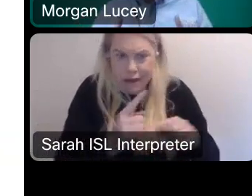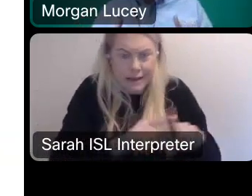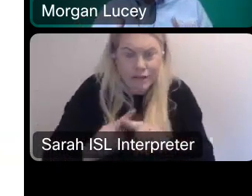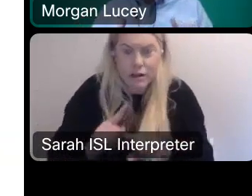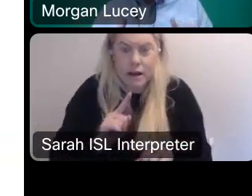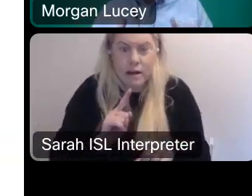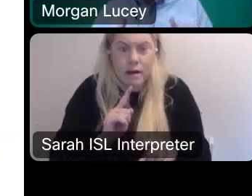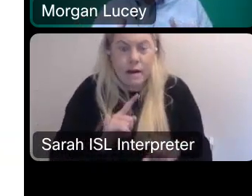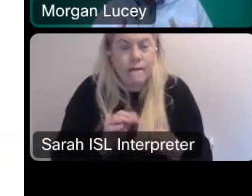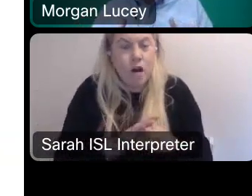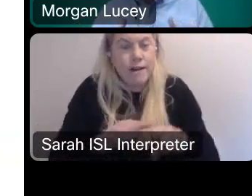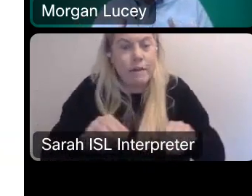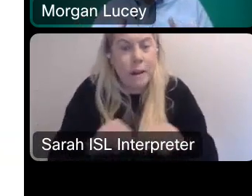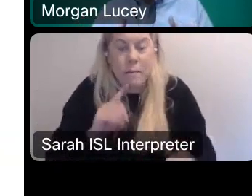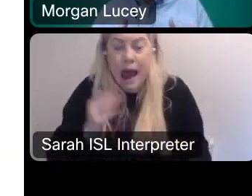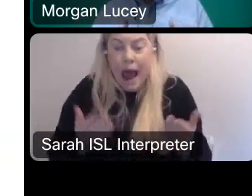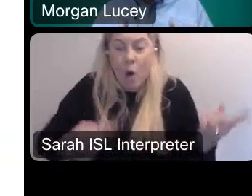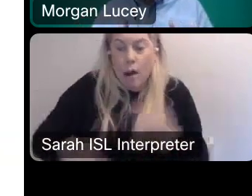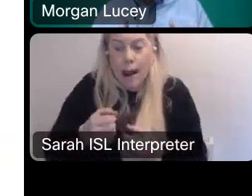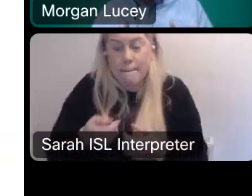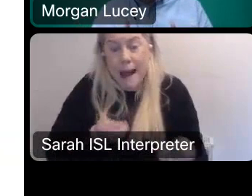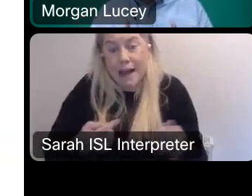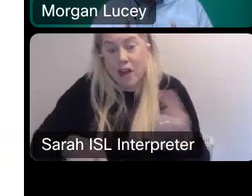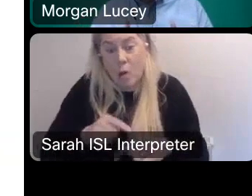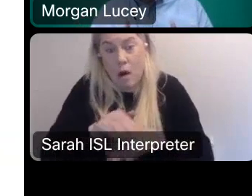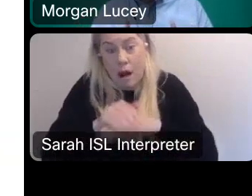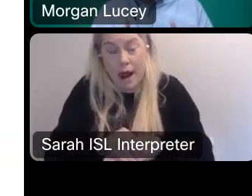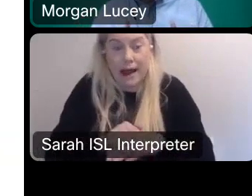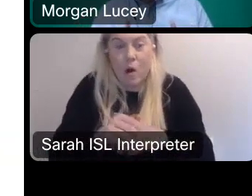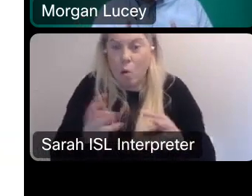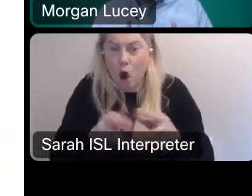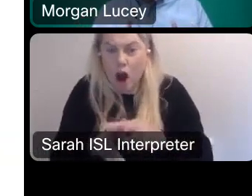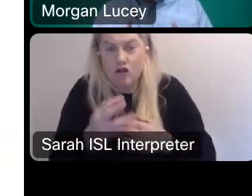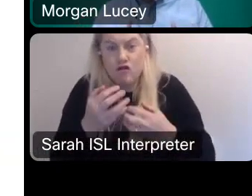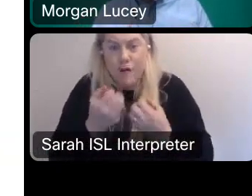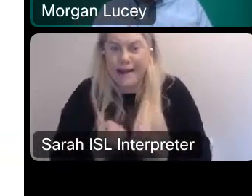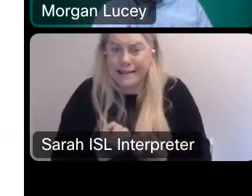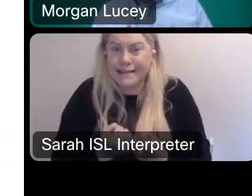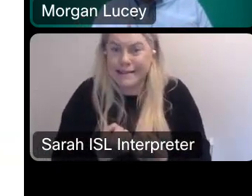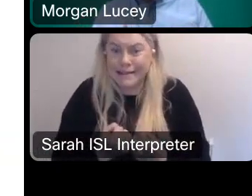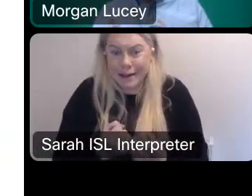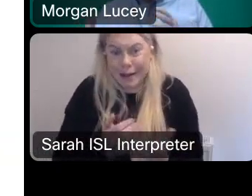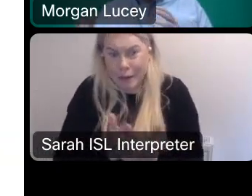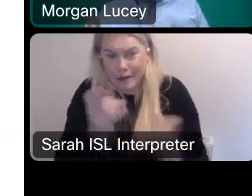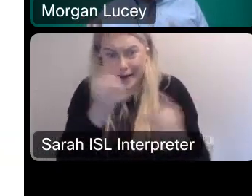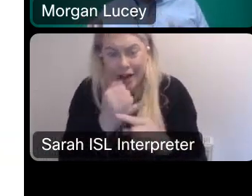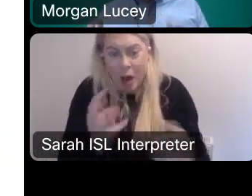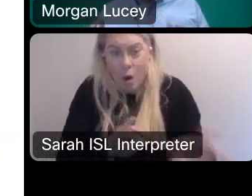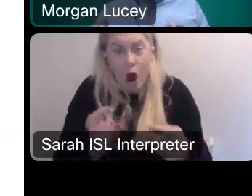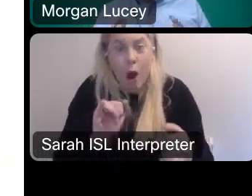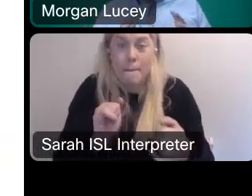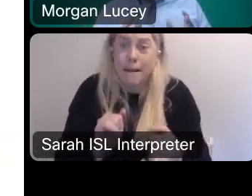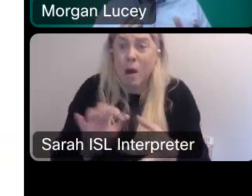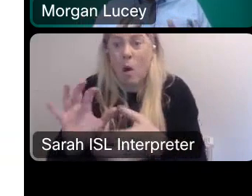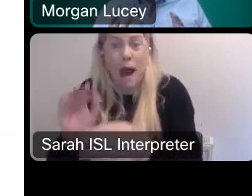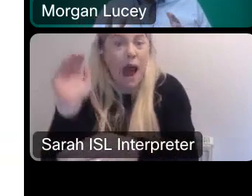our healthcare worker colleagues' stress or distress, when they are going through difficulty in the workplace or outside of work.